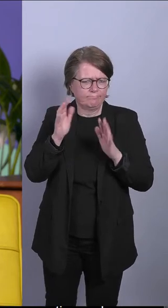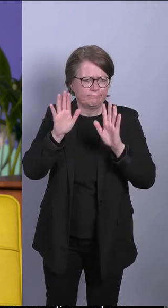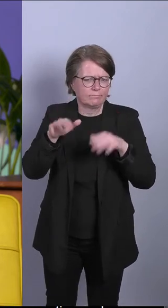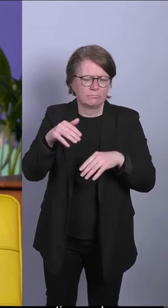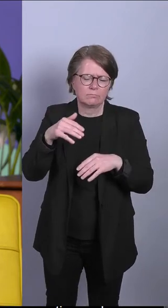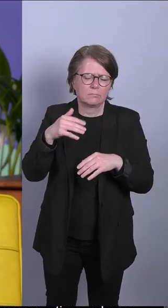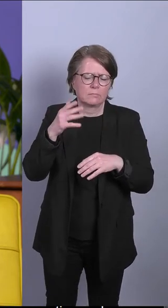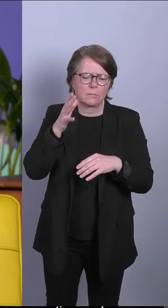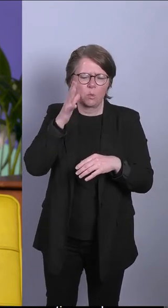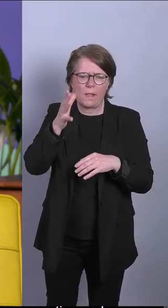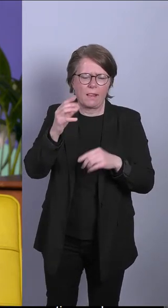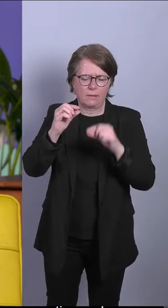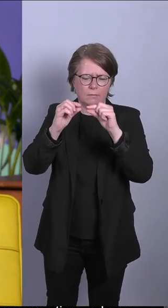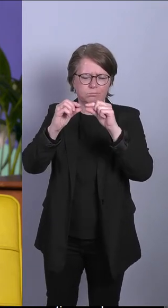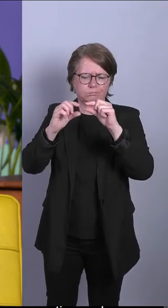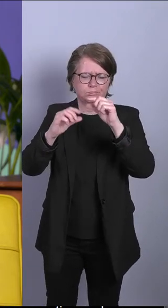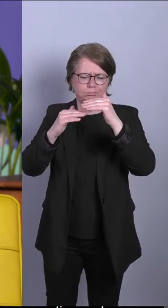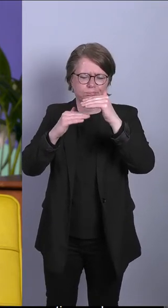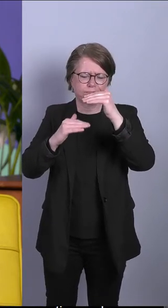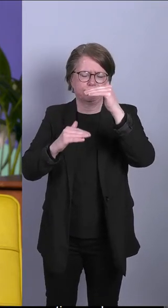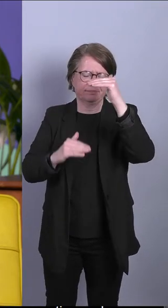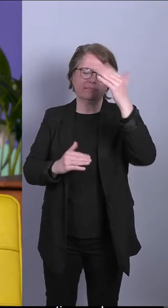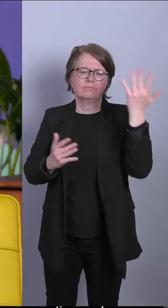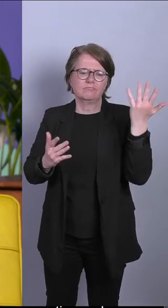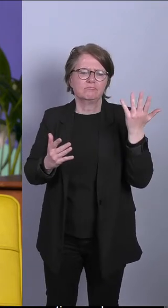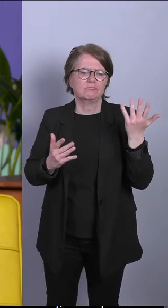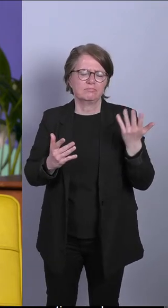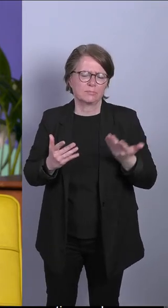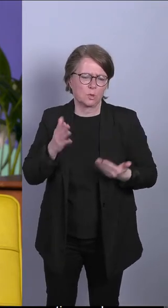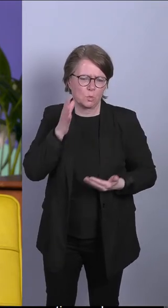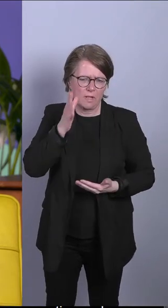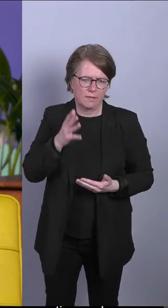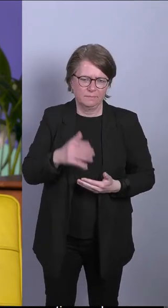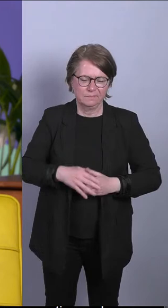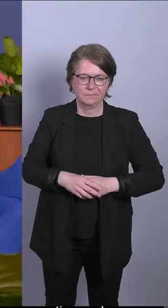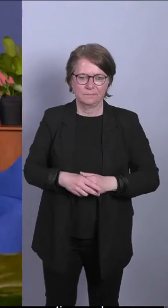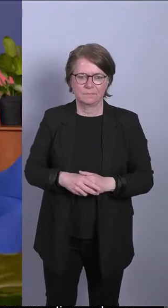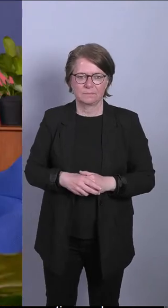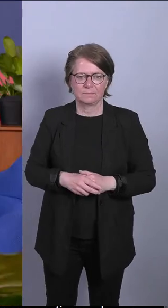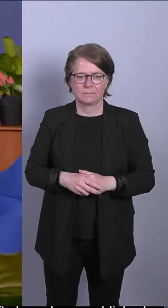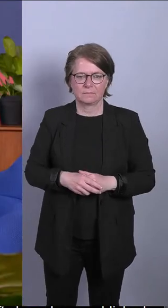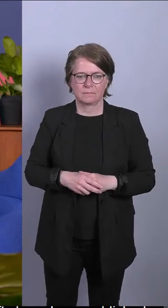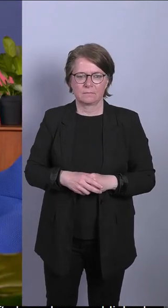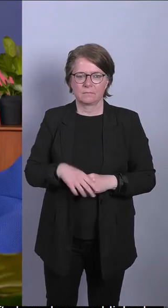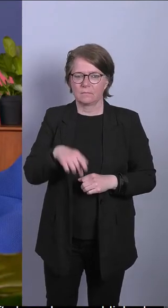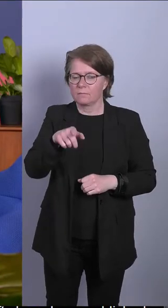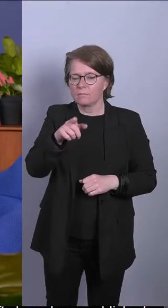most of it, and also of your free time, because this will give you an opportunity to watch the competitions.